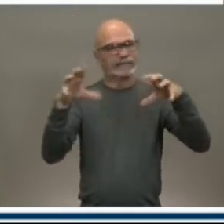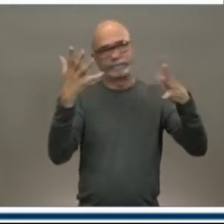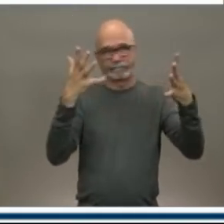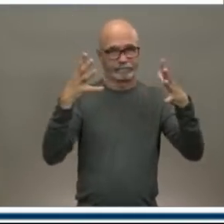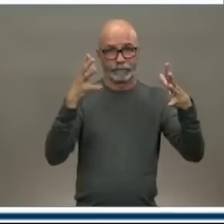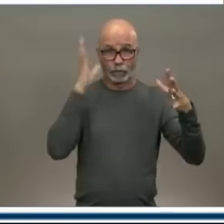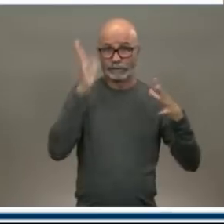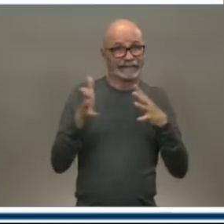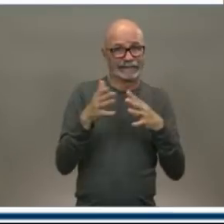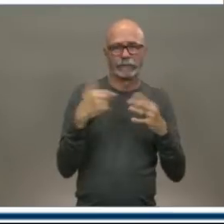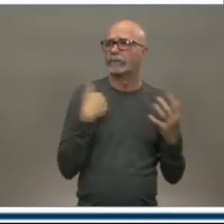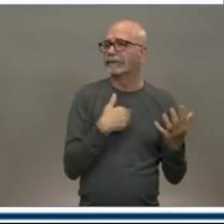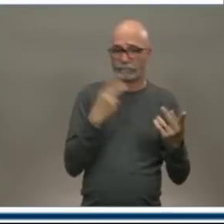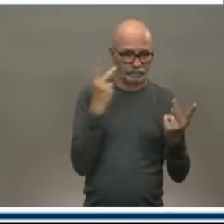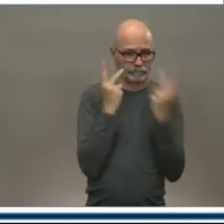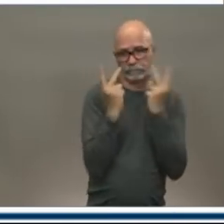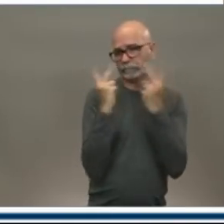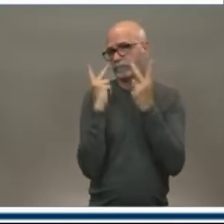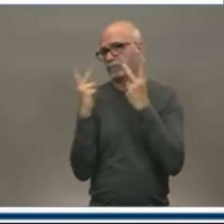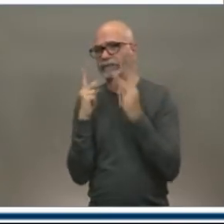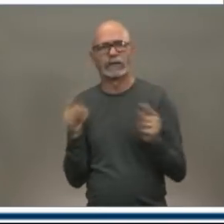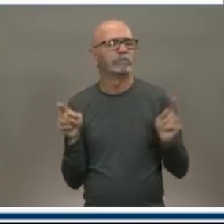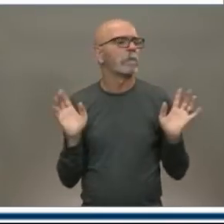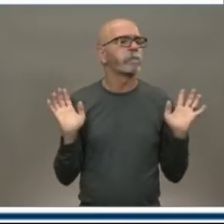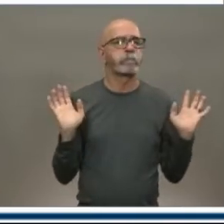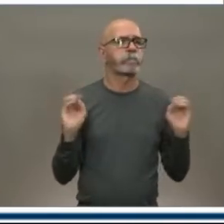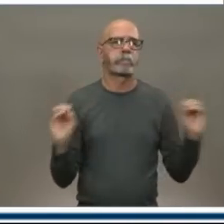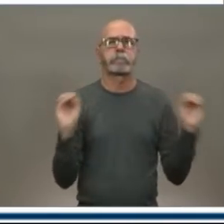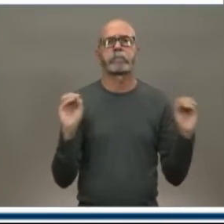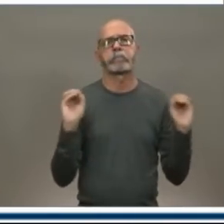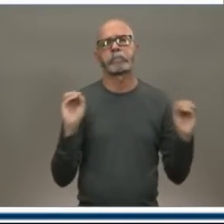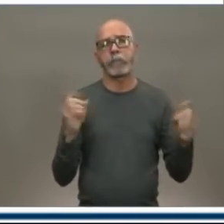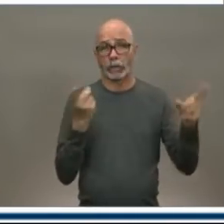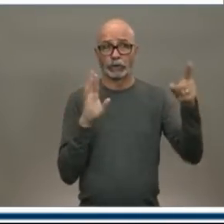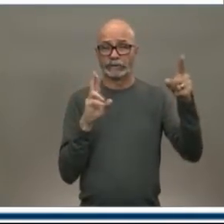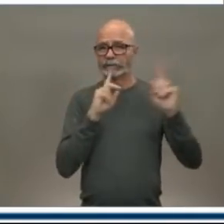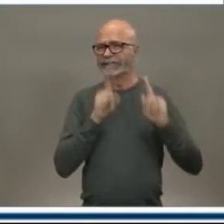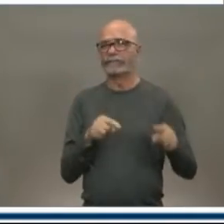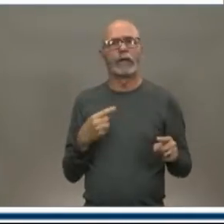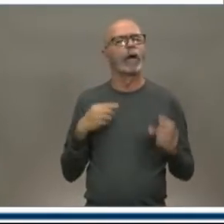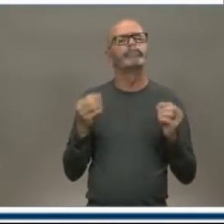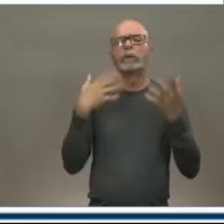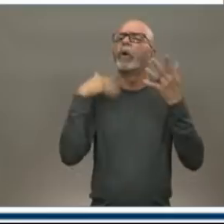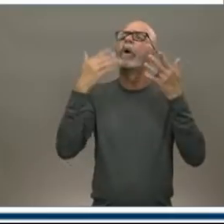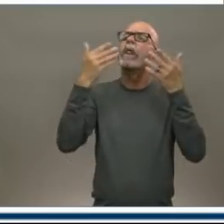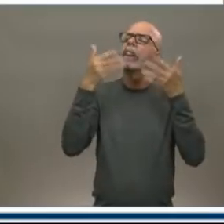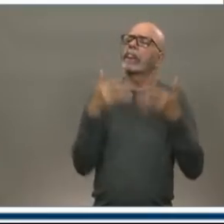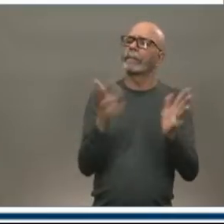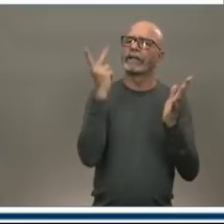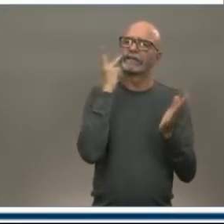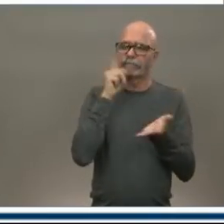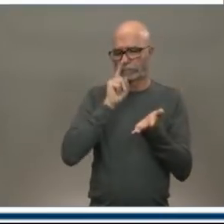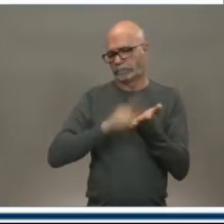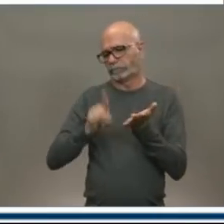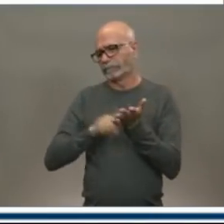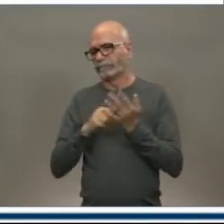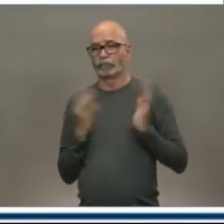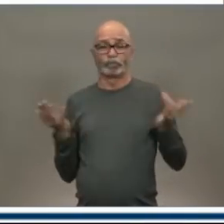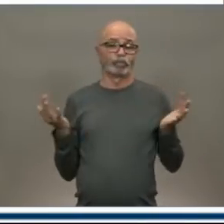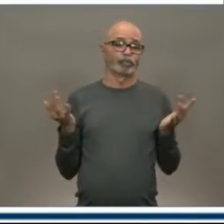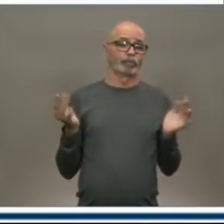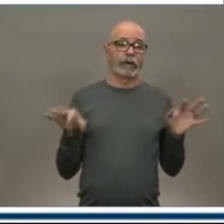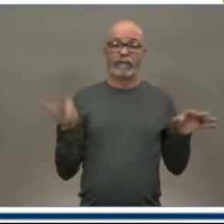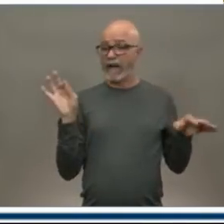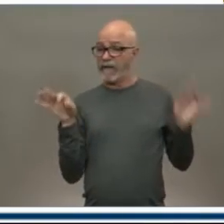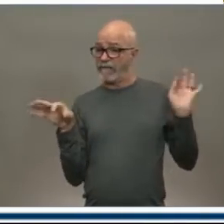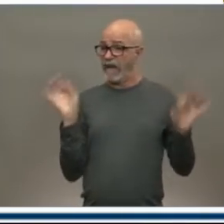risk here in Nova Scotia. But my mind has to remain open, and I have to let those investigations come to their conclusion.